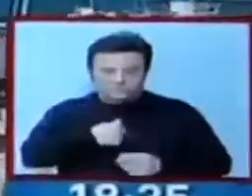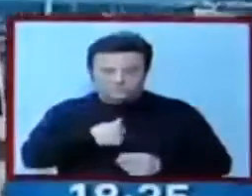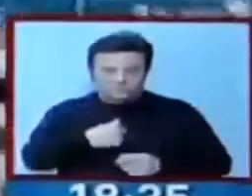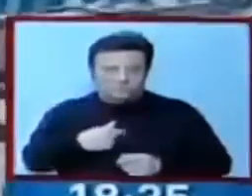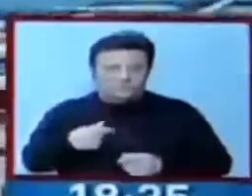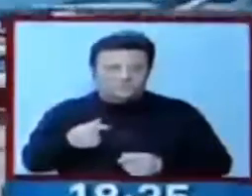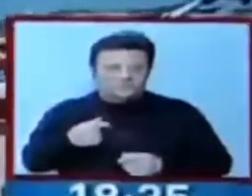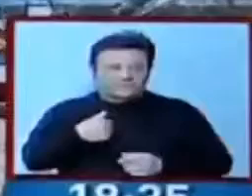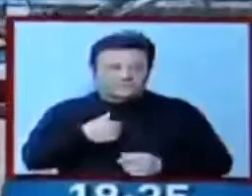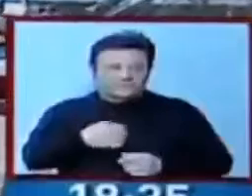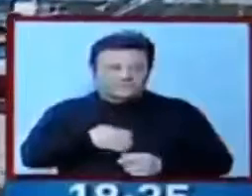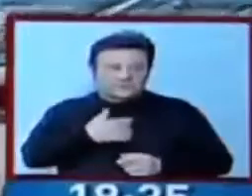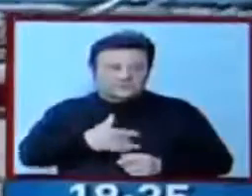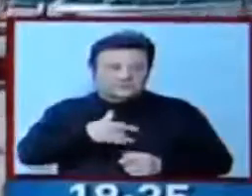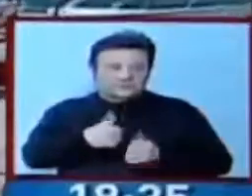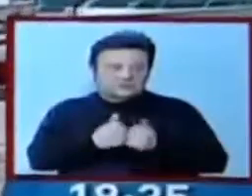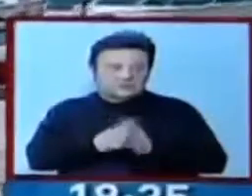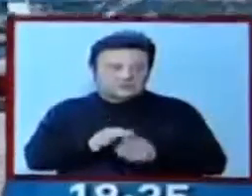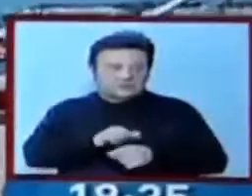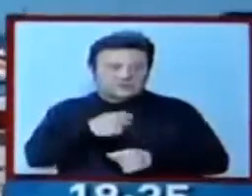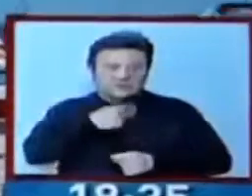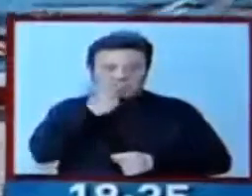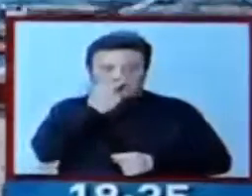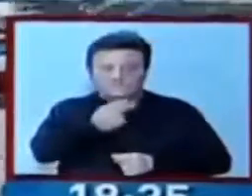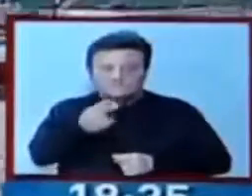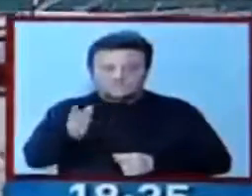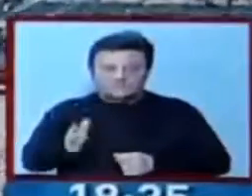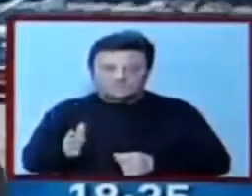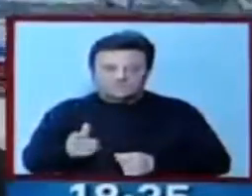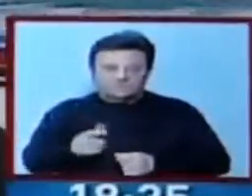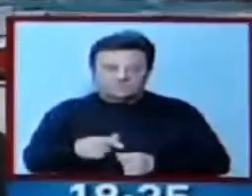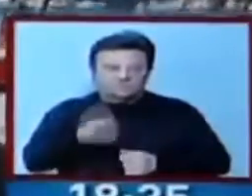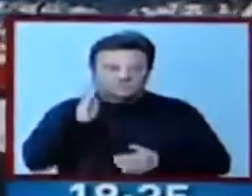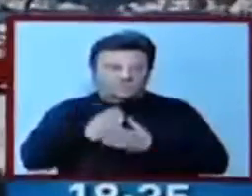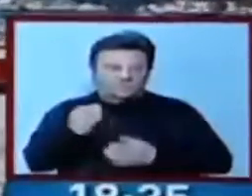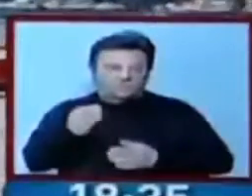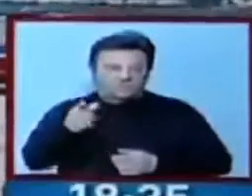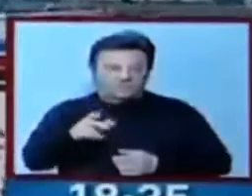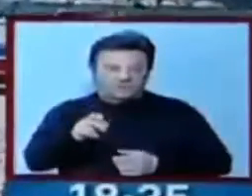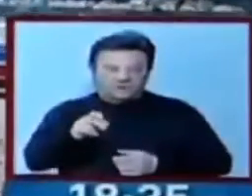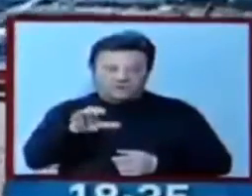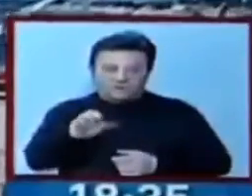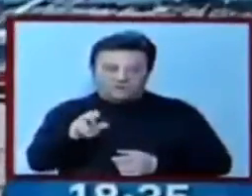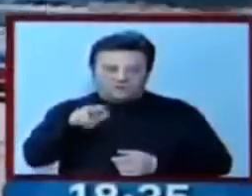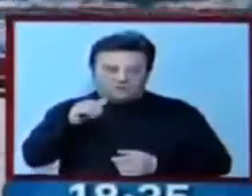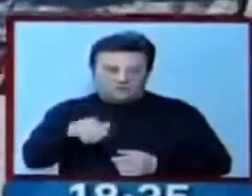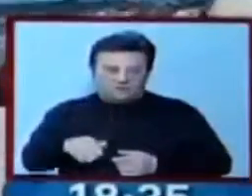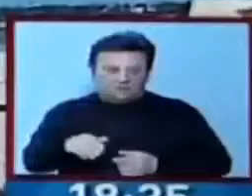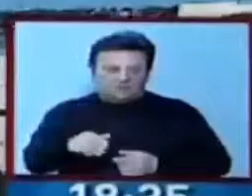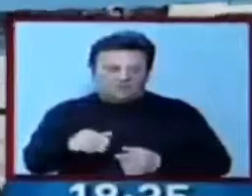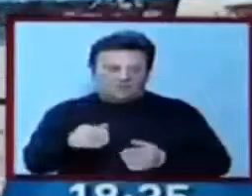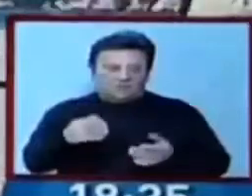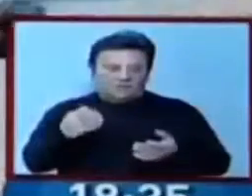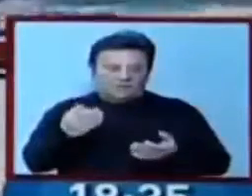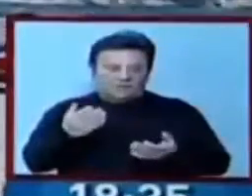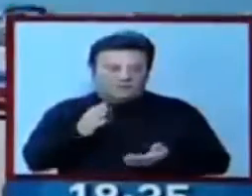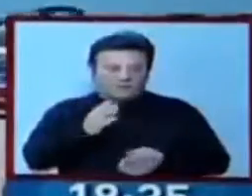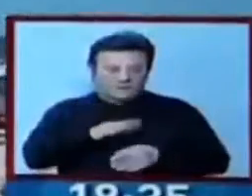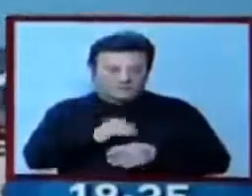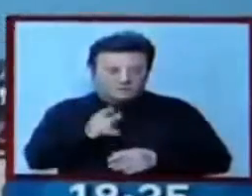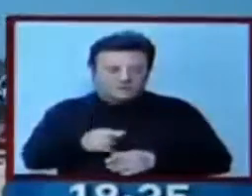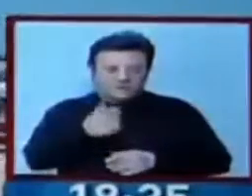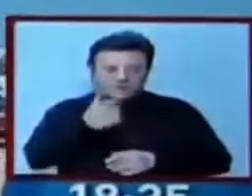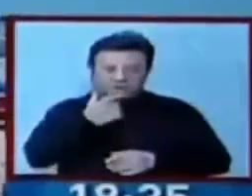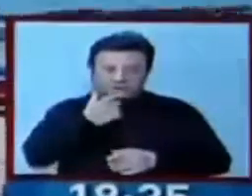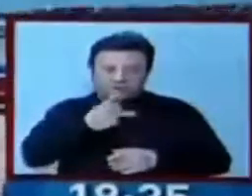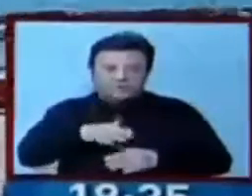I feel a passion for each of the towns that I went to. The last one, as I said, Alicultum, even the pavements, they're made